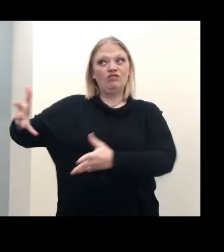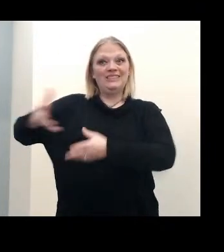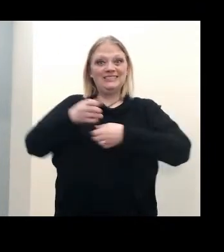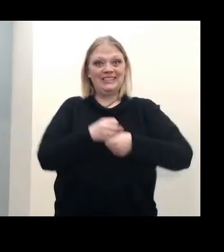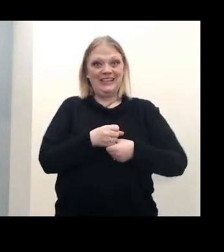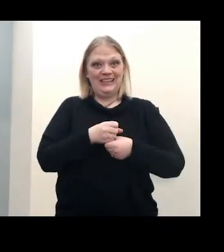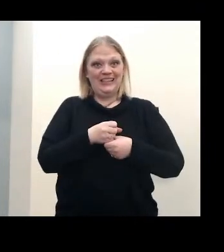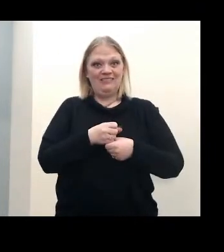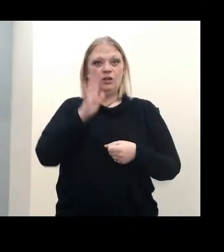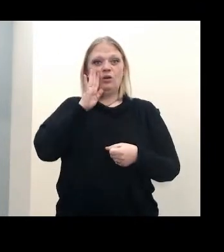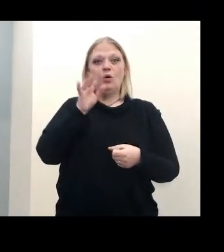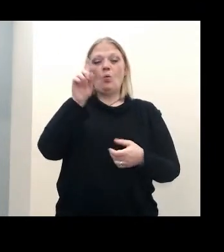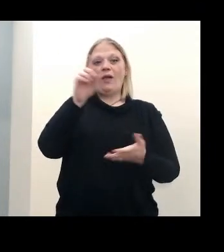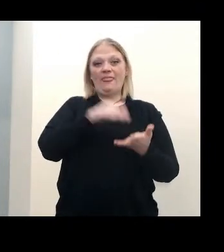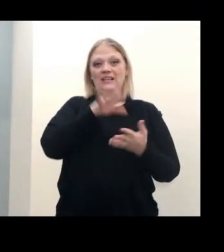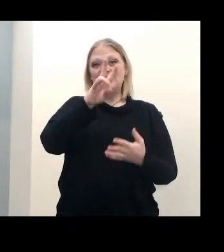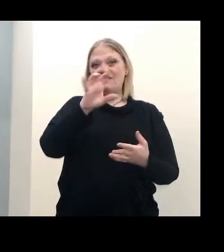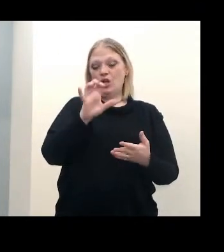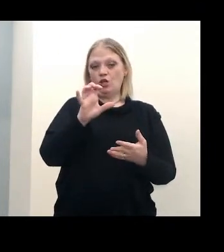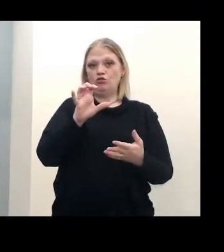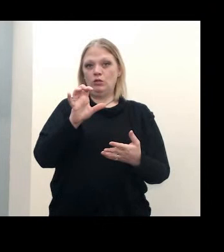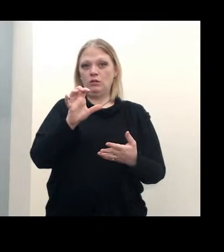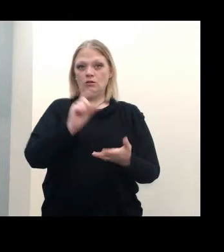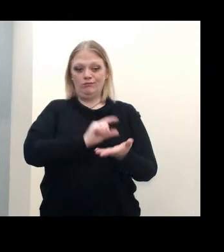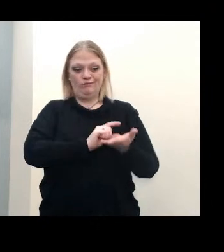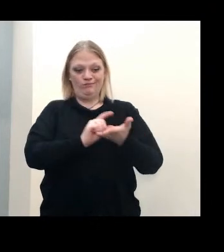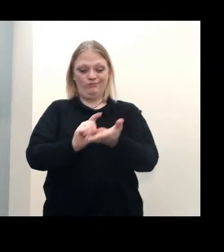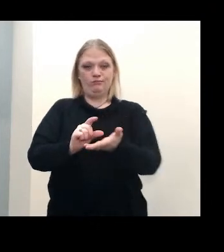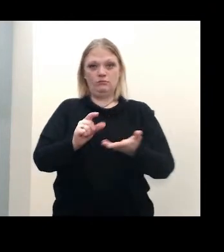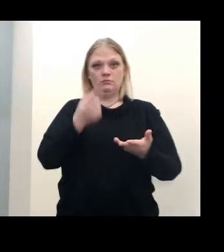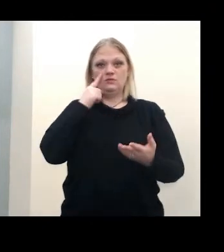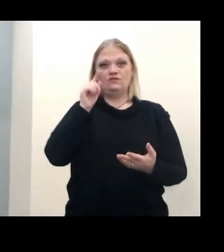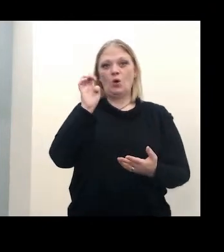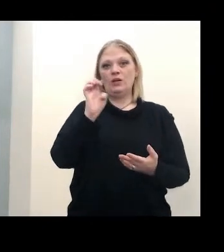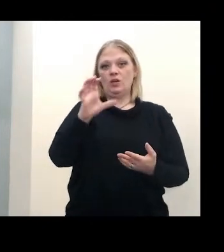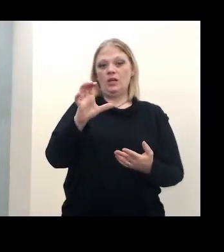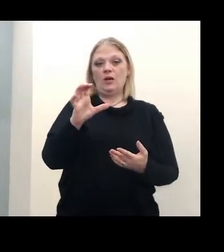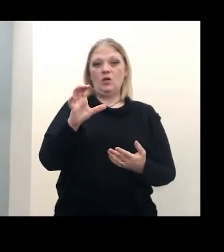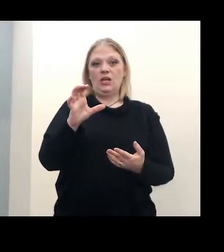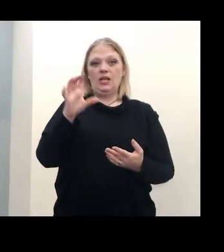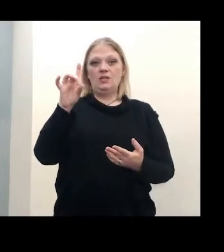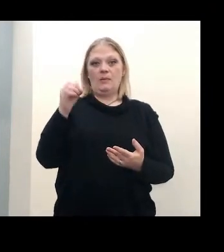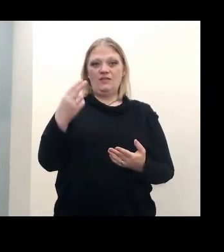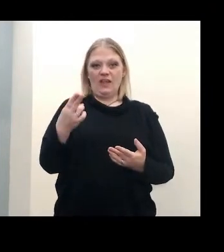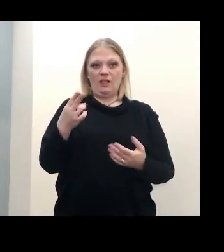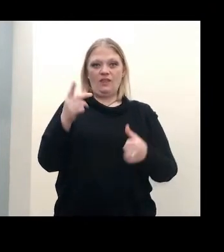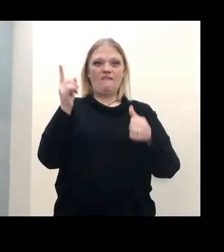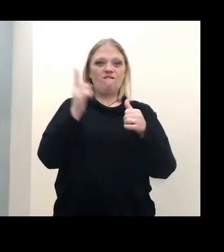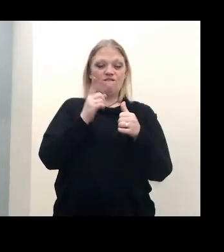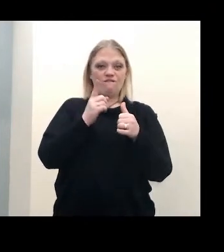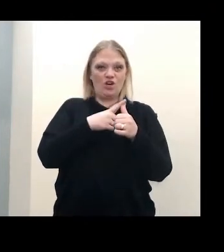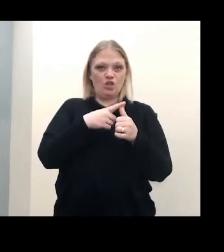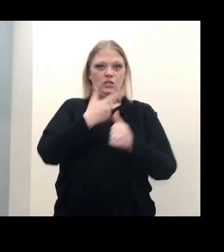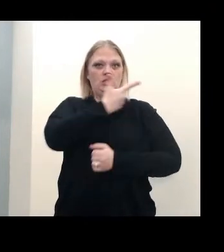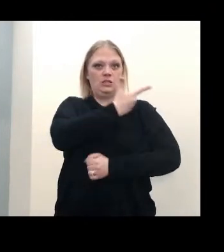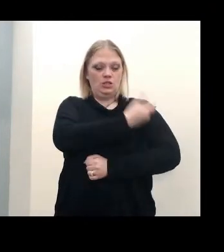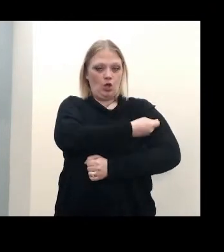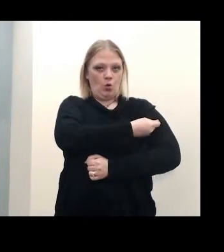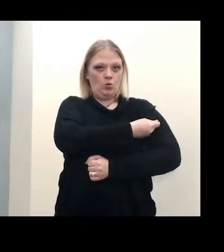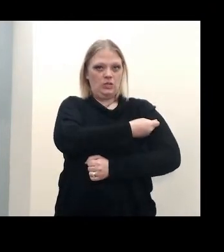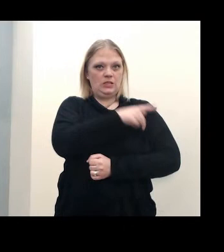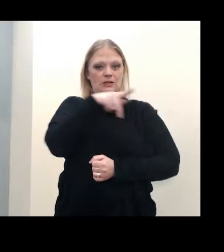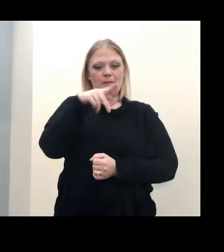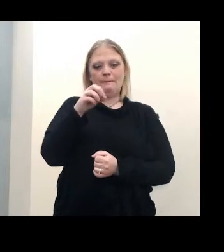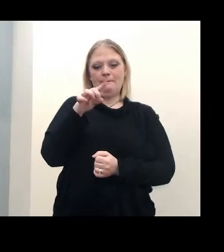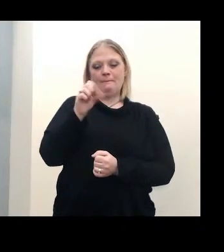receive 1,700 doses for our Erie County Health Department first dose pods. And remember, we are rescheduling